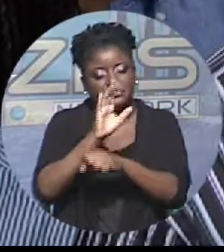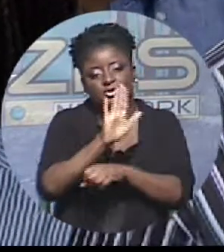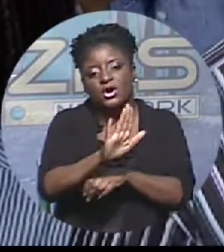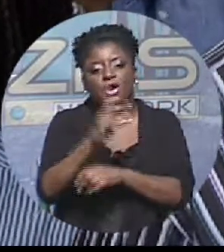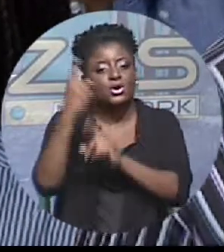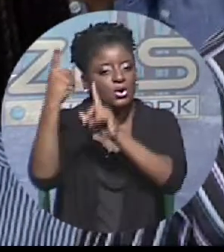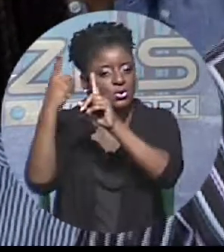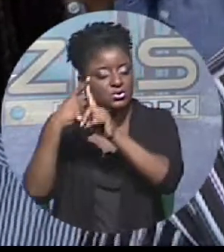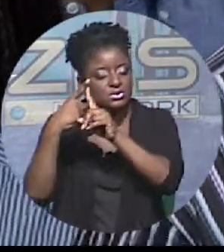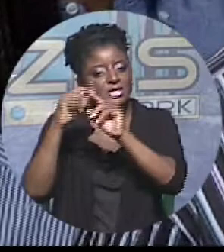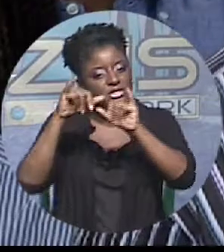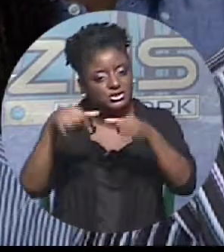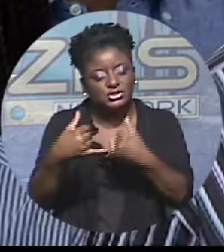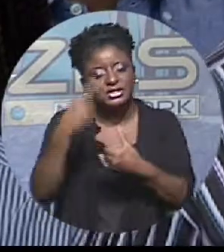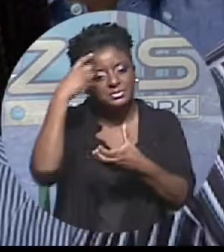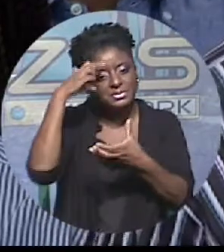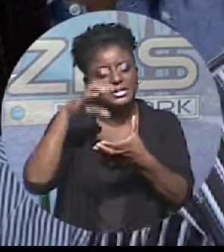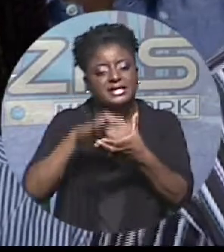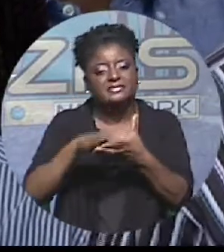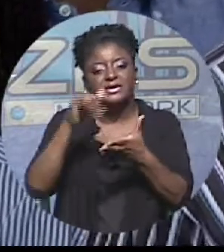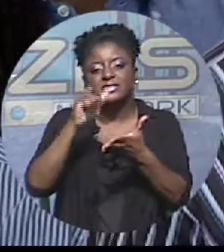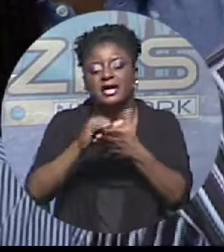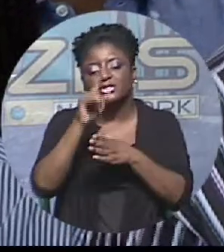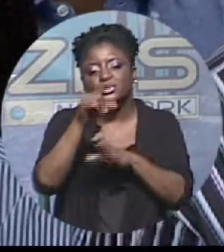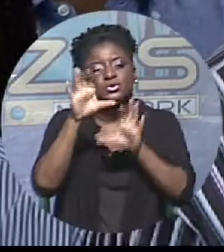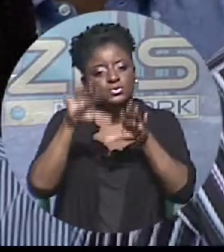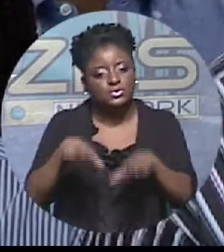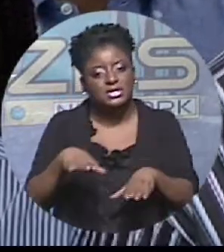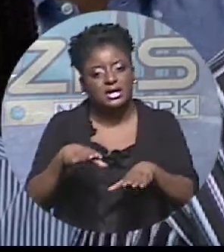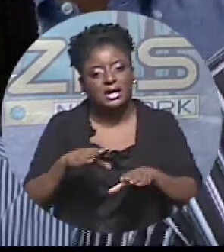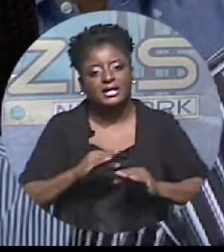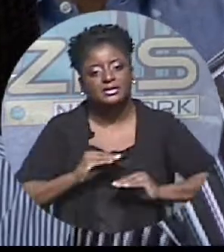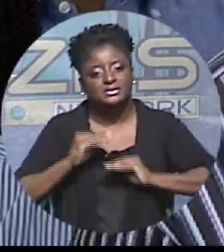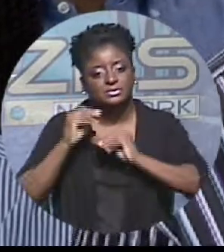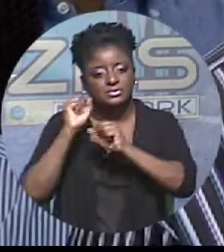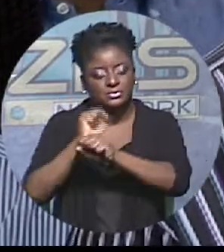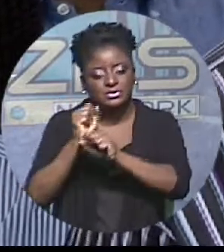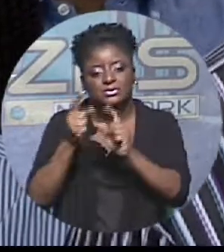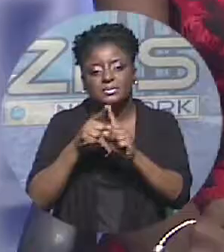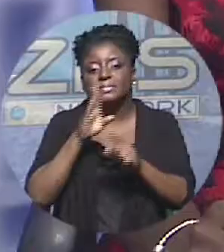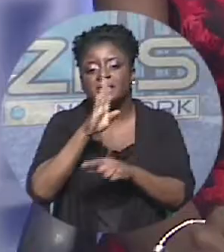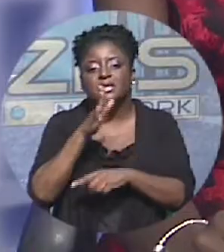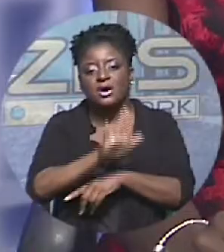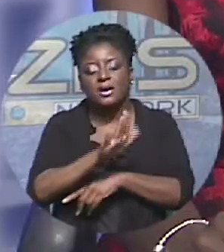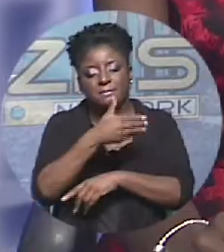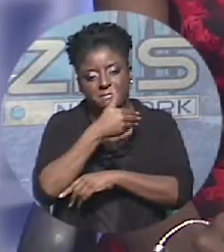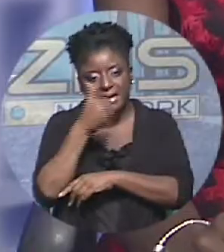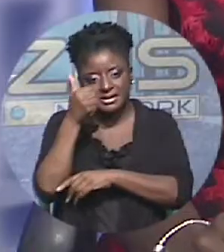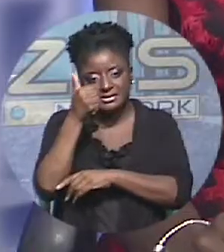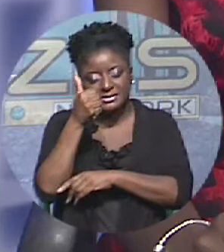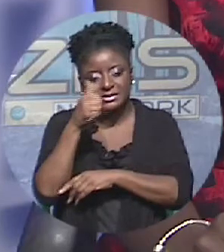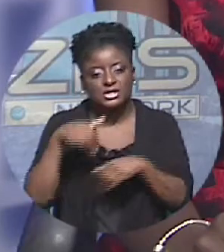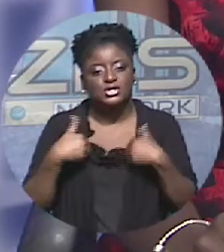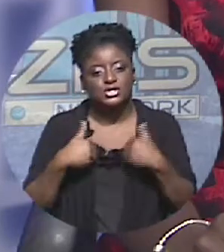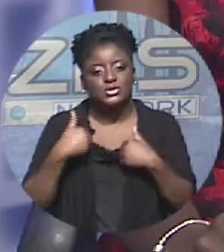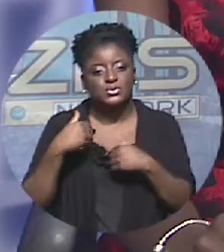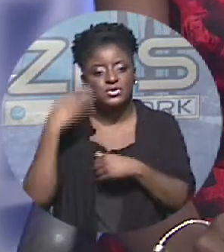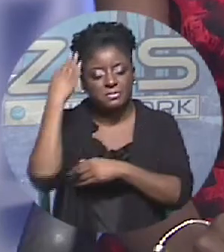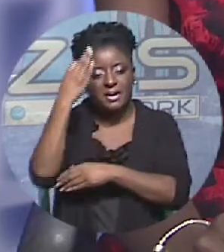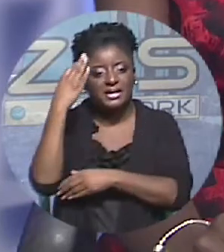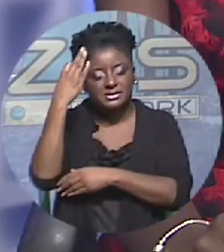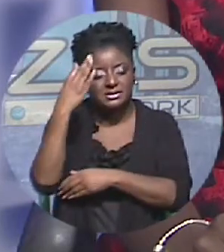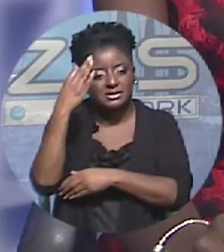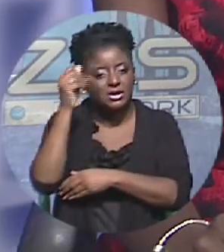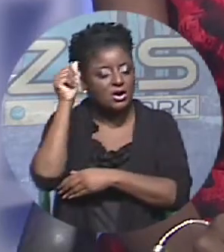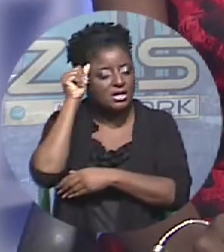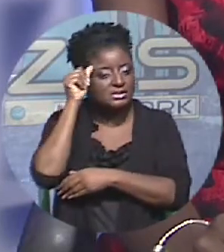goals, and just believing that you can strive to be your very best. Youth pastor Austin Blue said